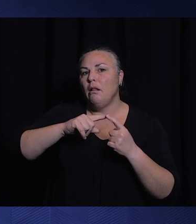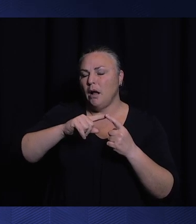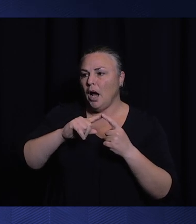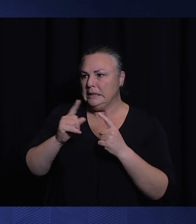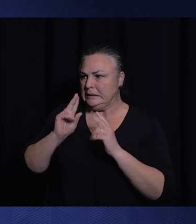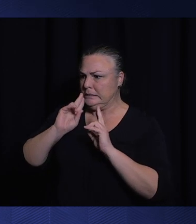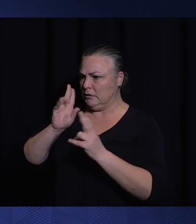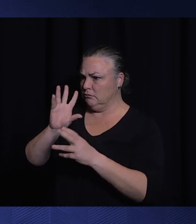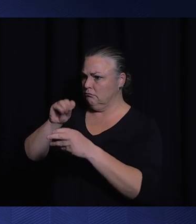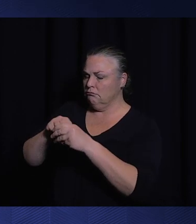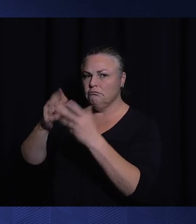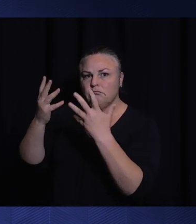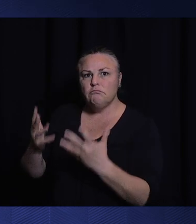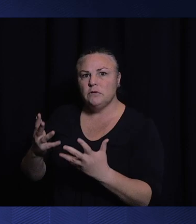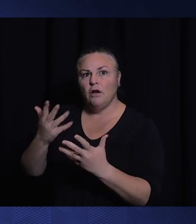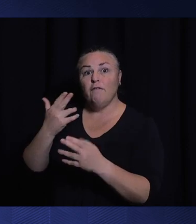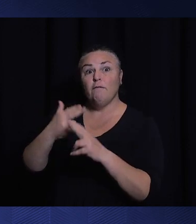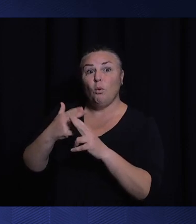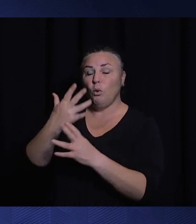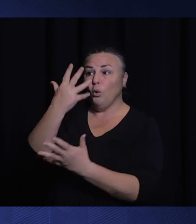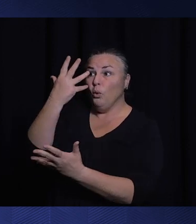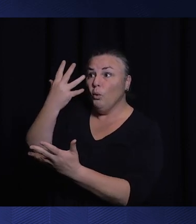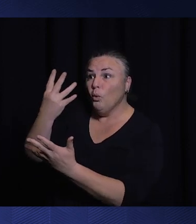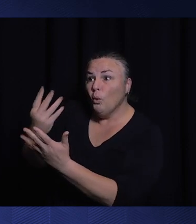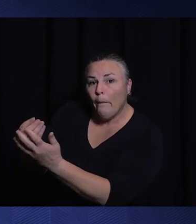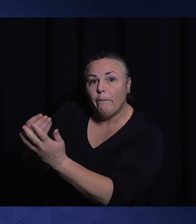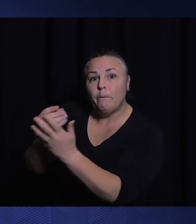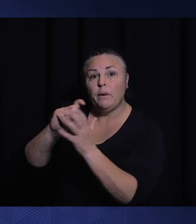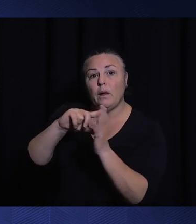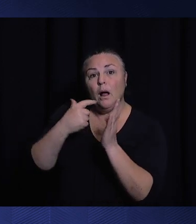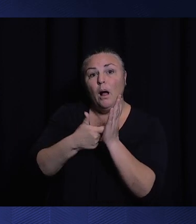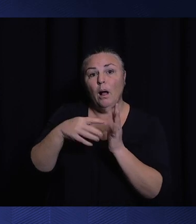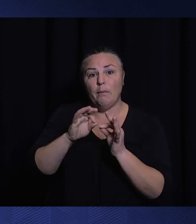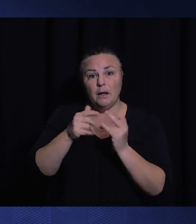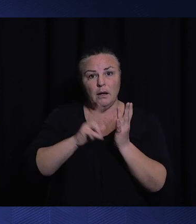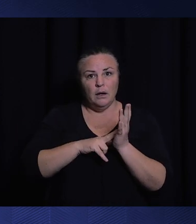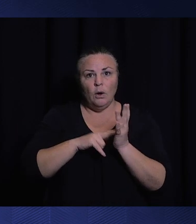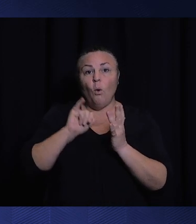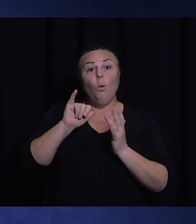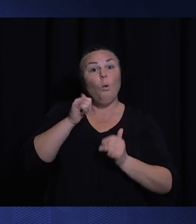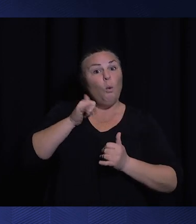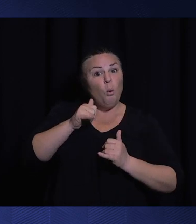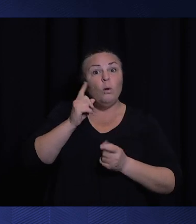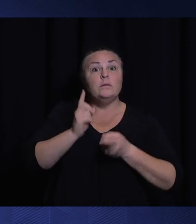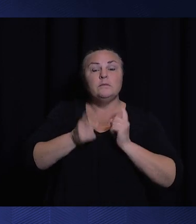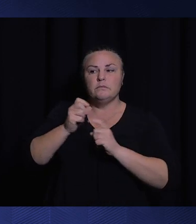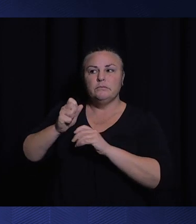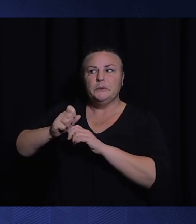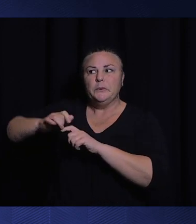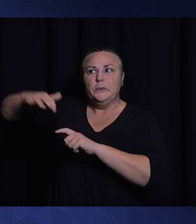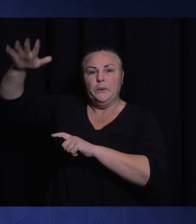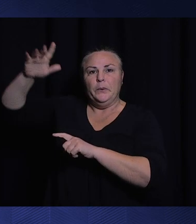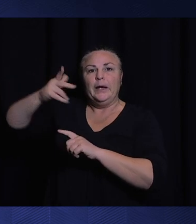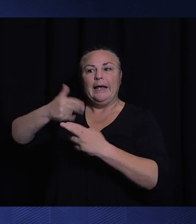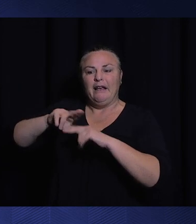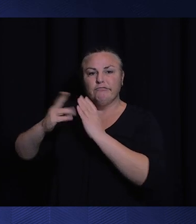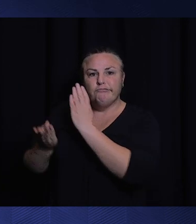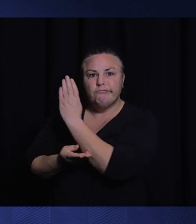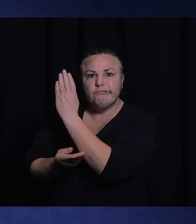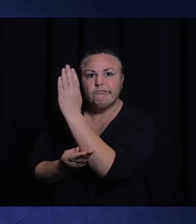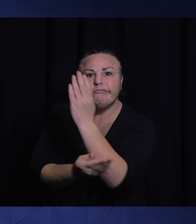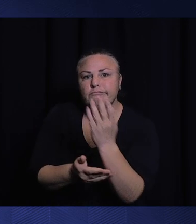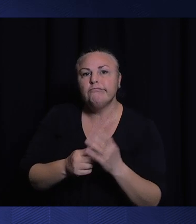terms of both sequestering, but also, unfortunately, at times releasing carbon when they're destroyed, the role they